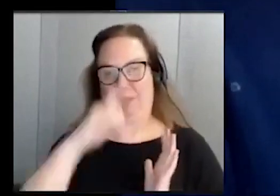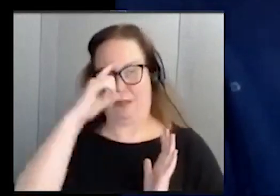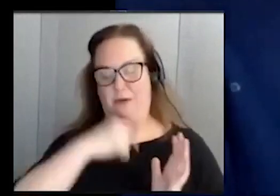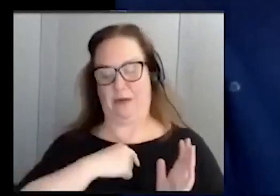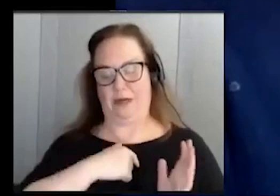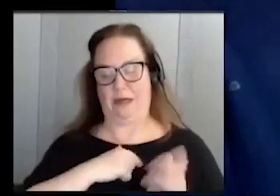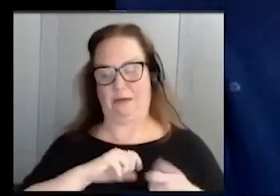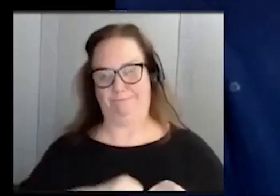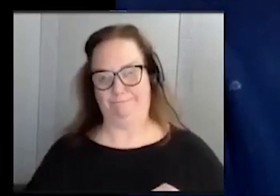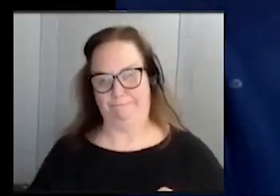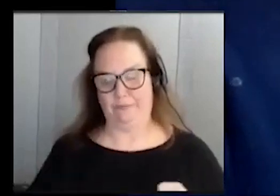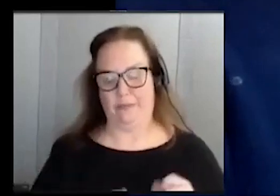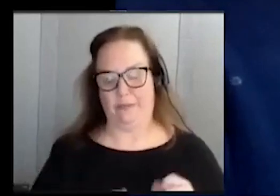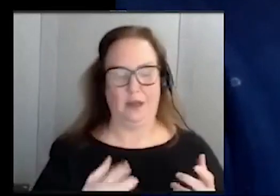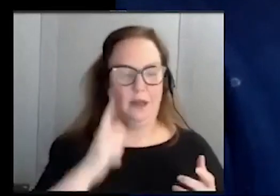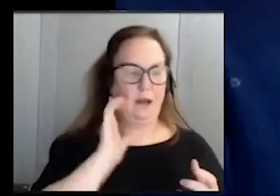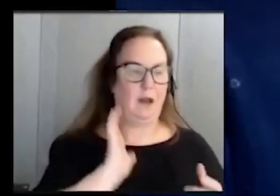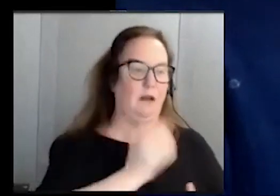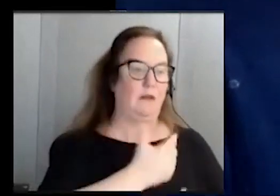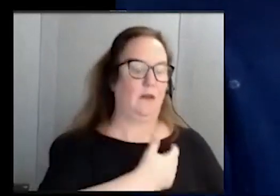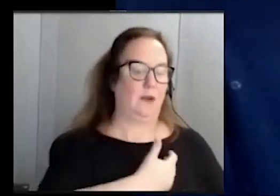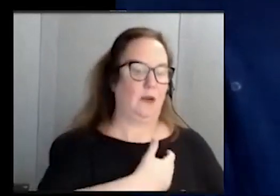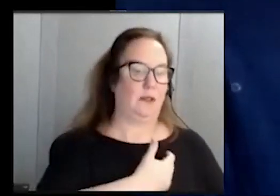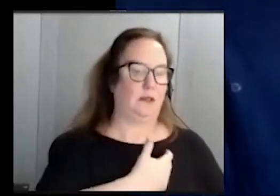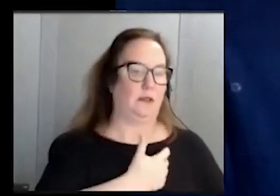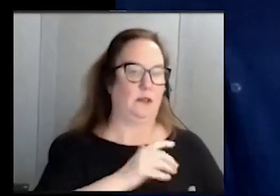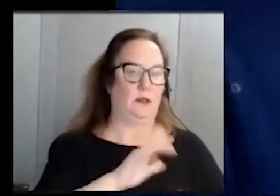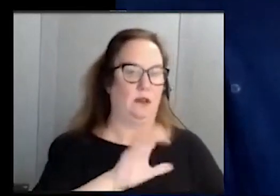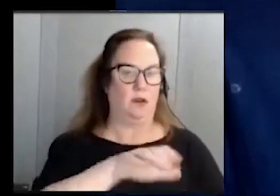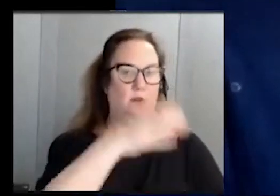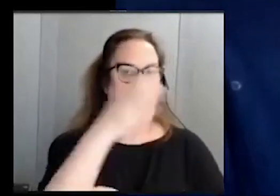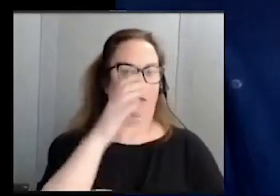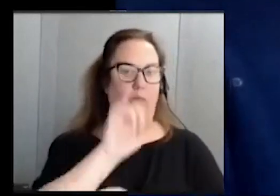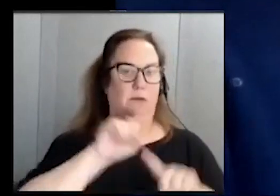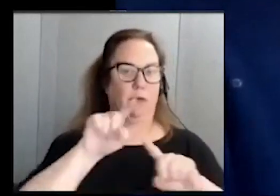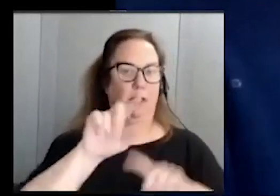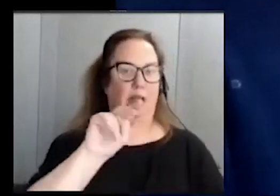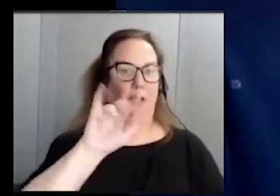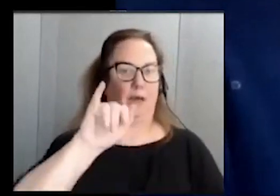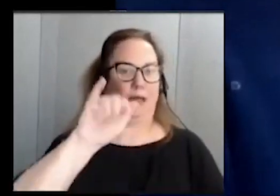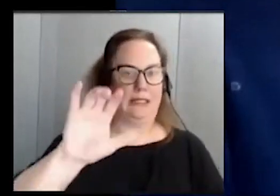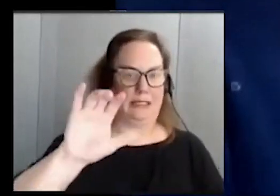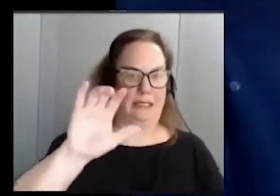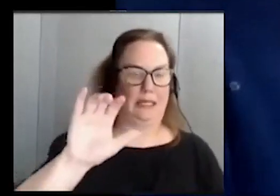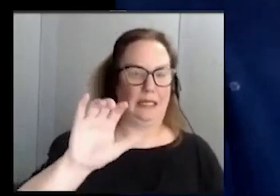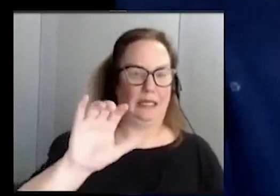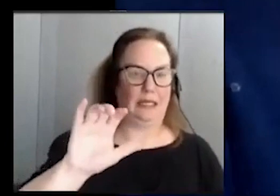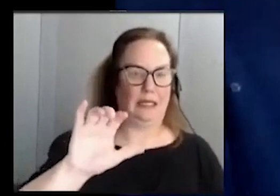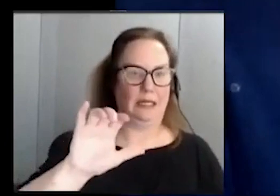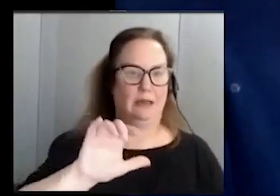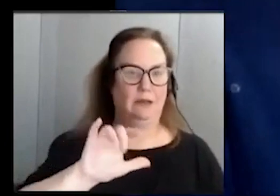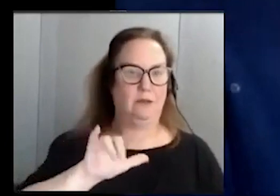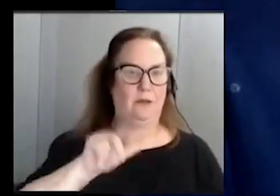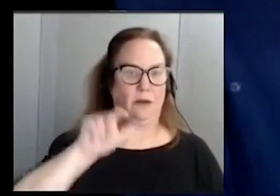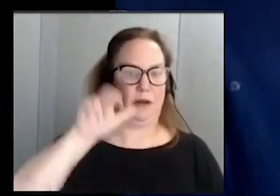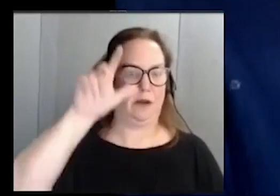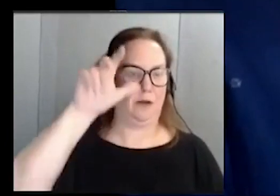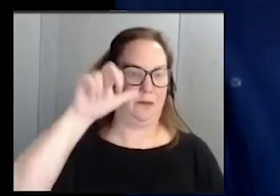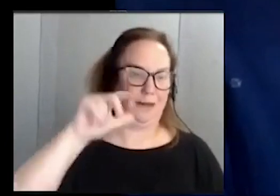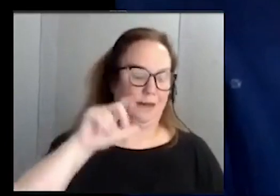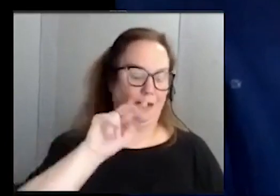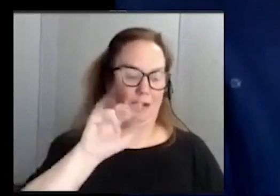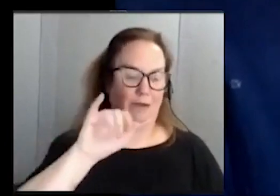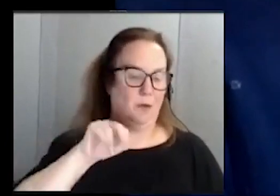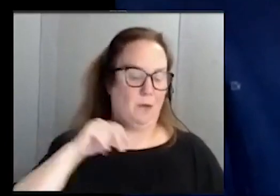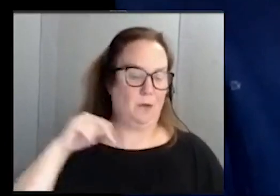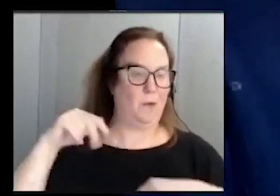devastating. So for us, we did a trip for Christmas to New York City, and we're able to get up and down through the whole city. And I